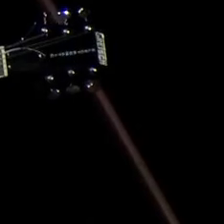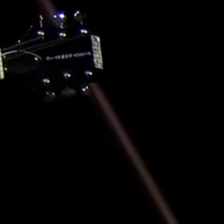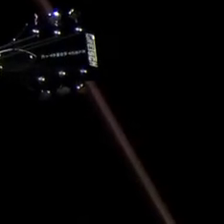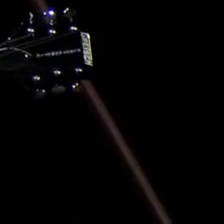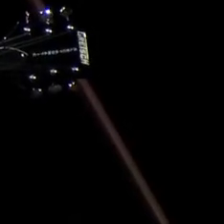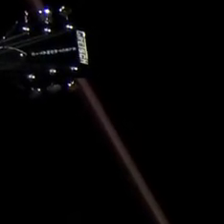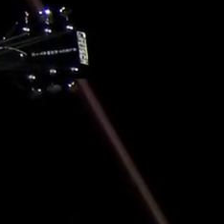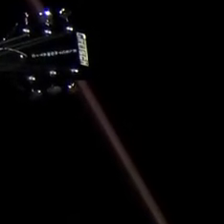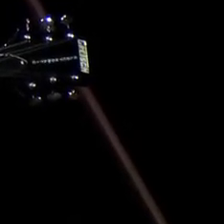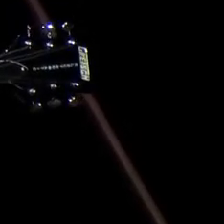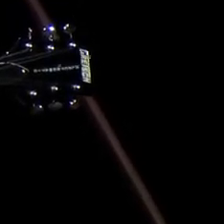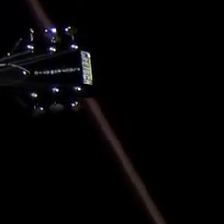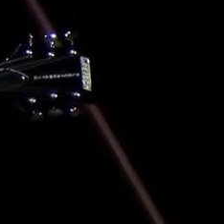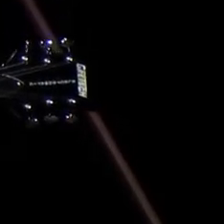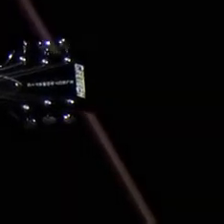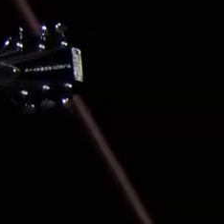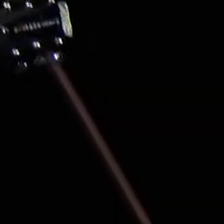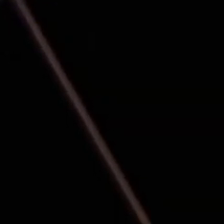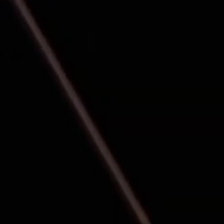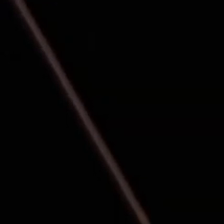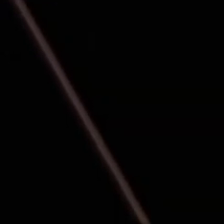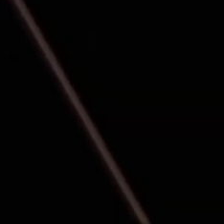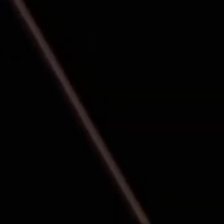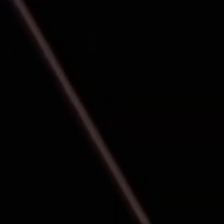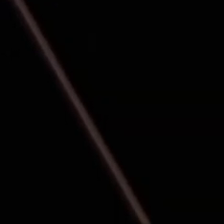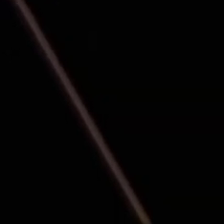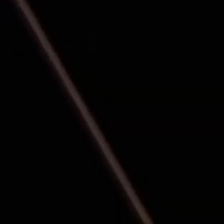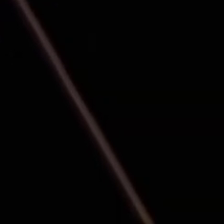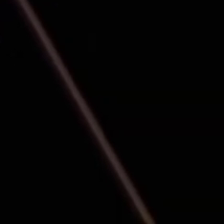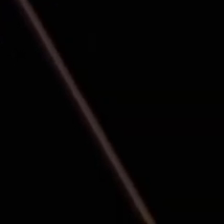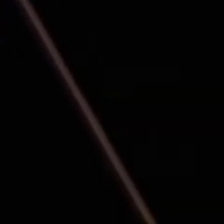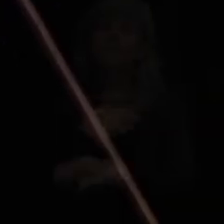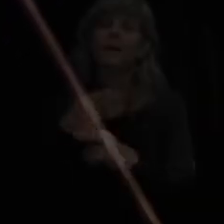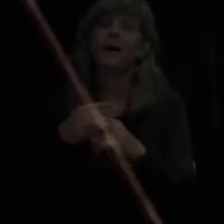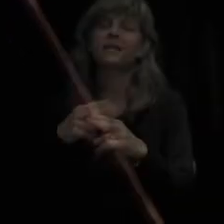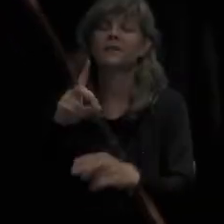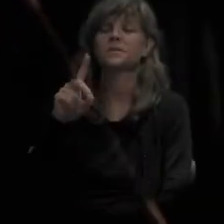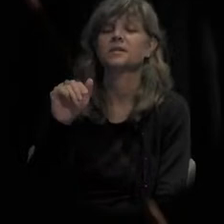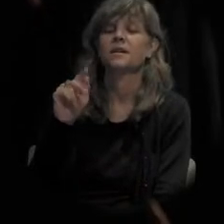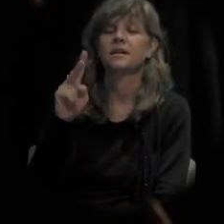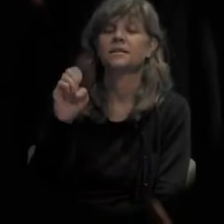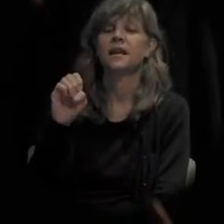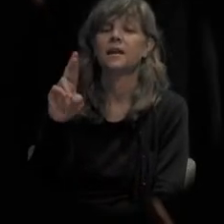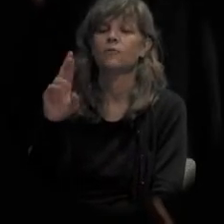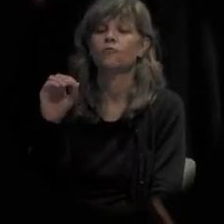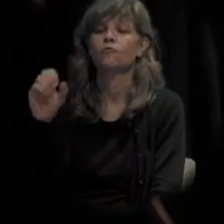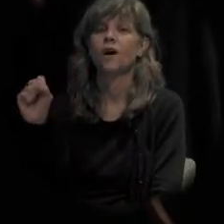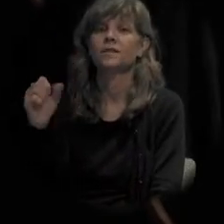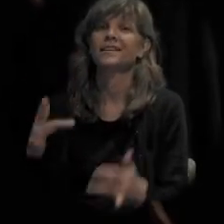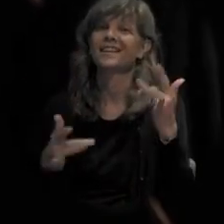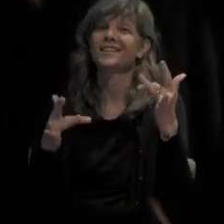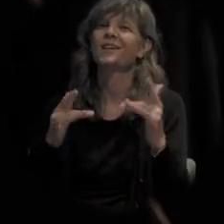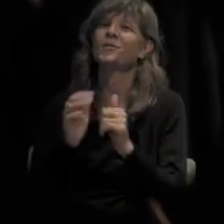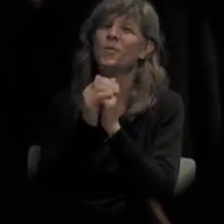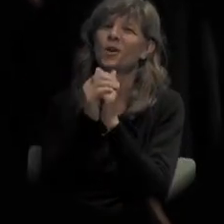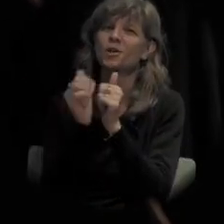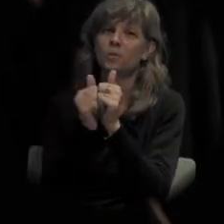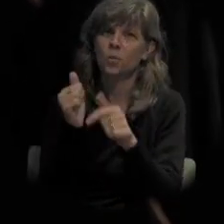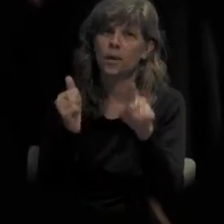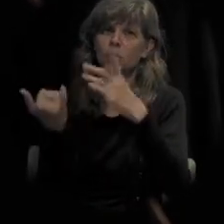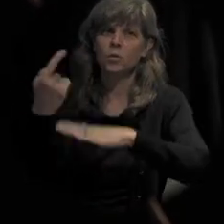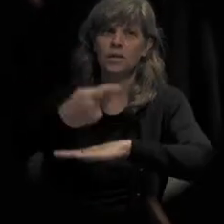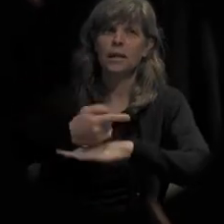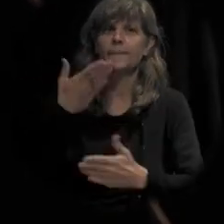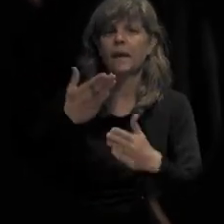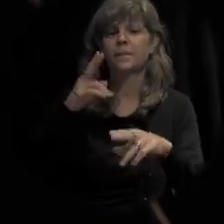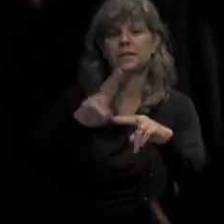Well, good morning and welcome to Calvary Church. My name is Dave Ross. We are so excited to worship with you today, whether you're in the room or joining us